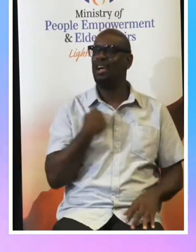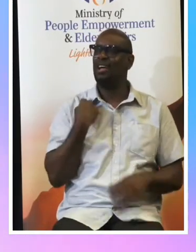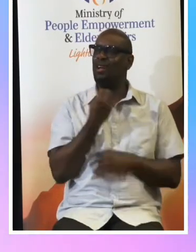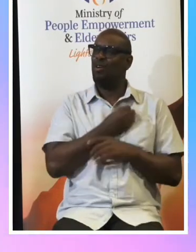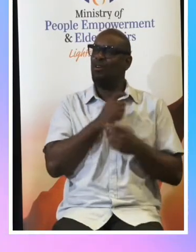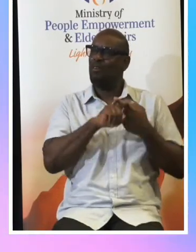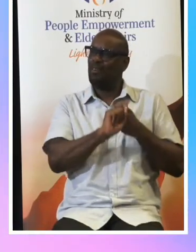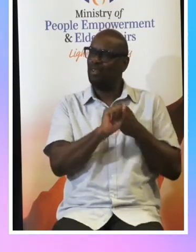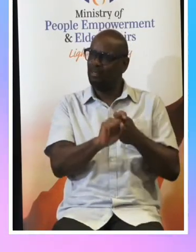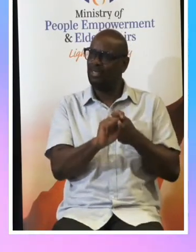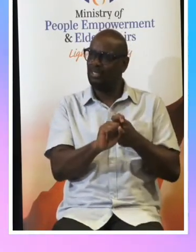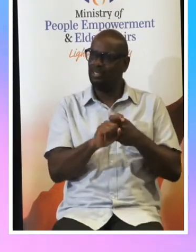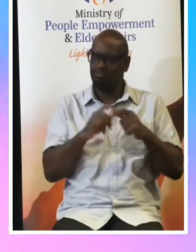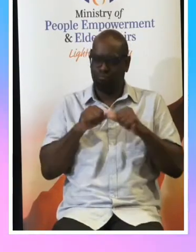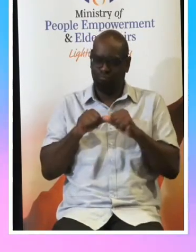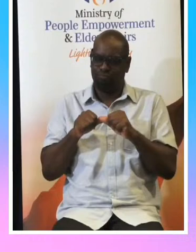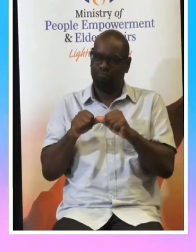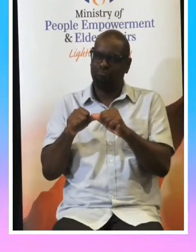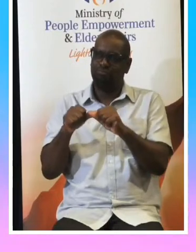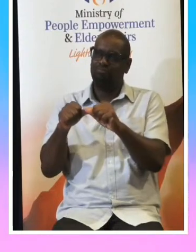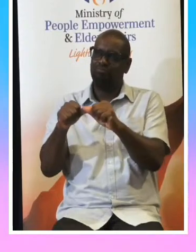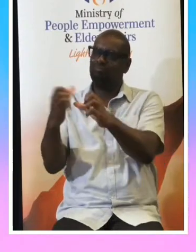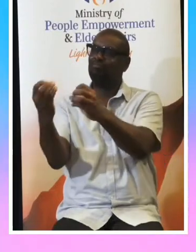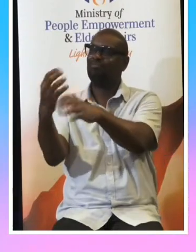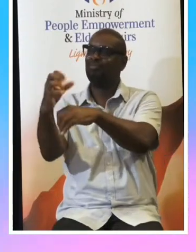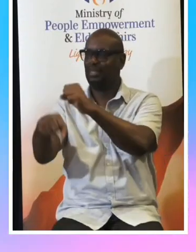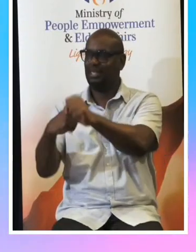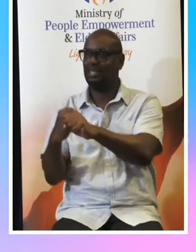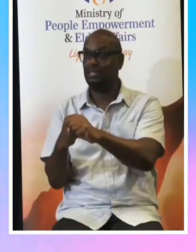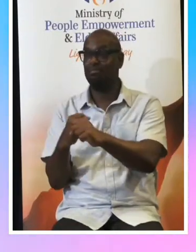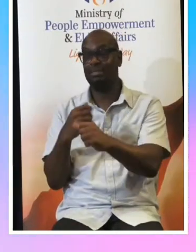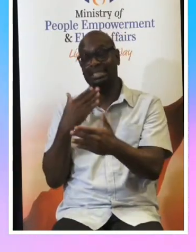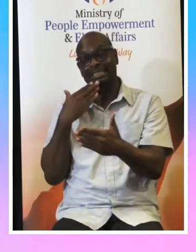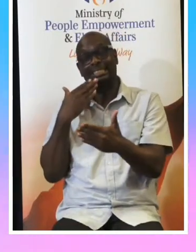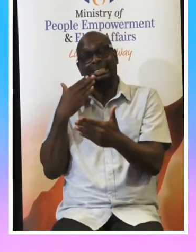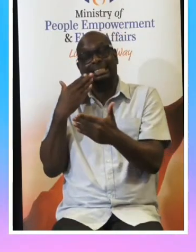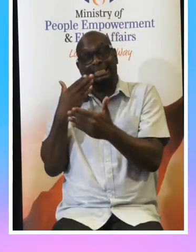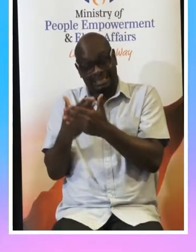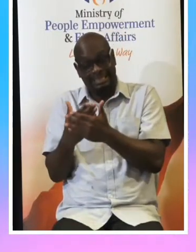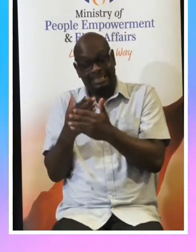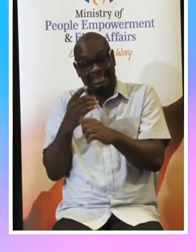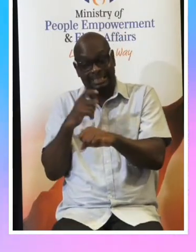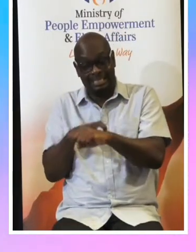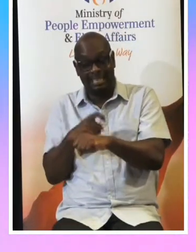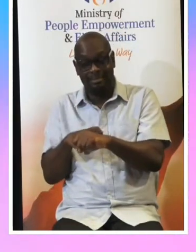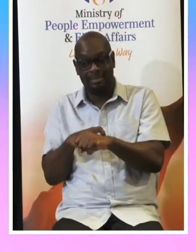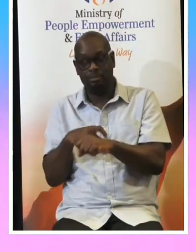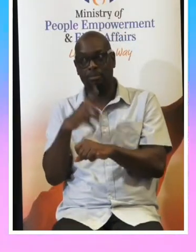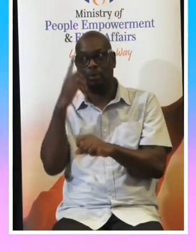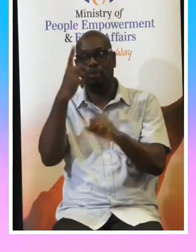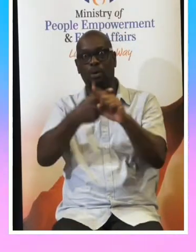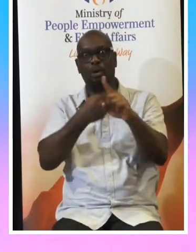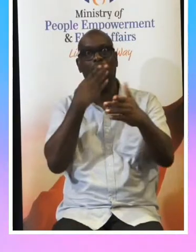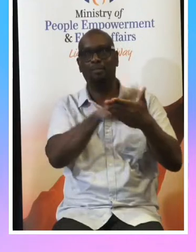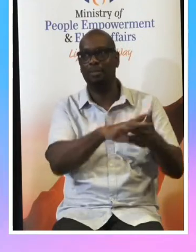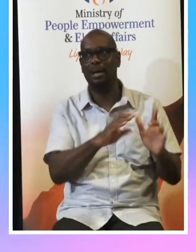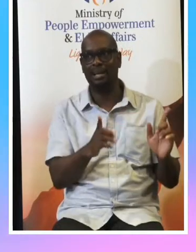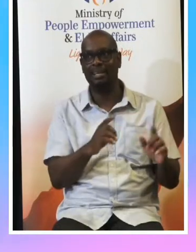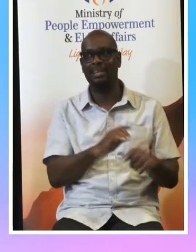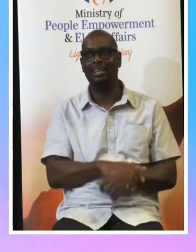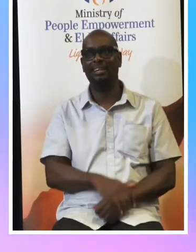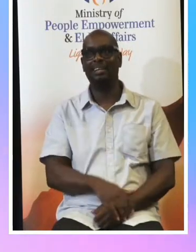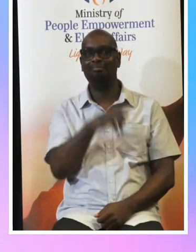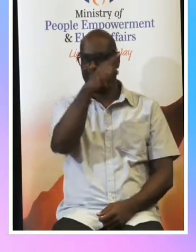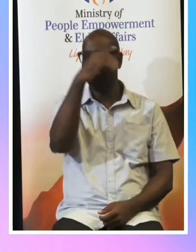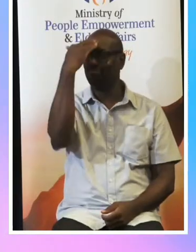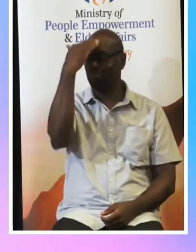has lasted through the ages, the good times and that 1 month of bad times. He knows exactly what I'm